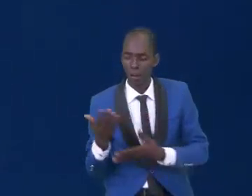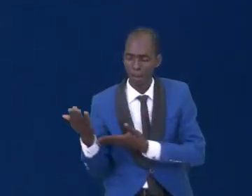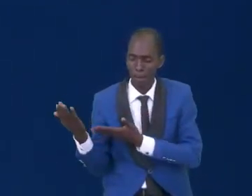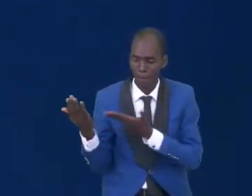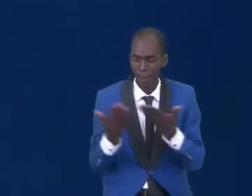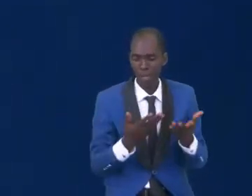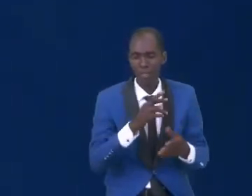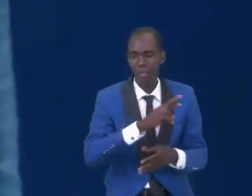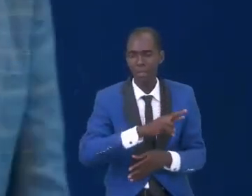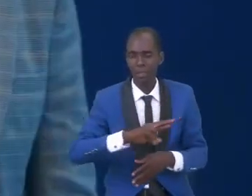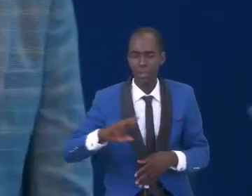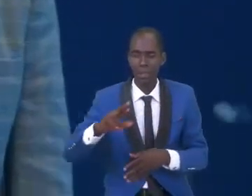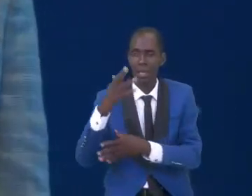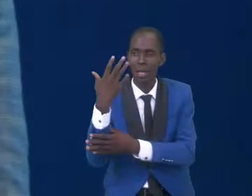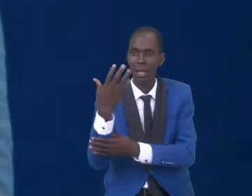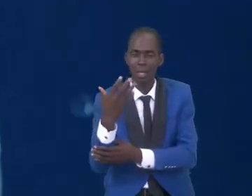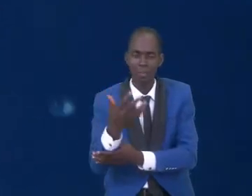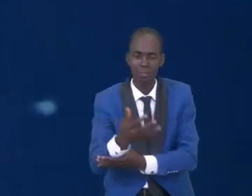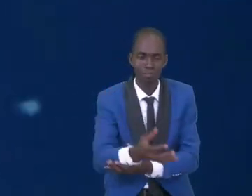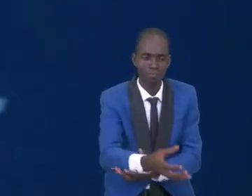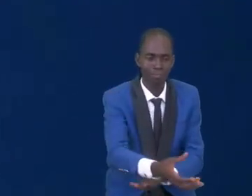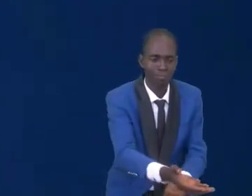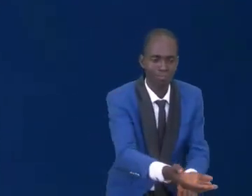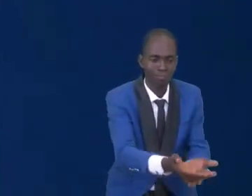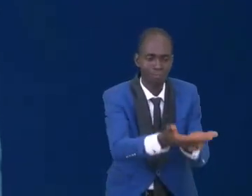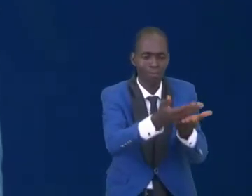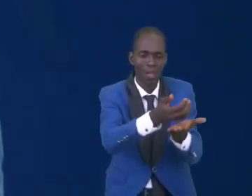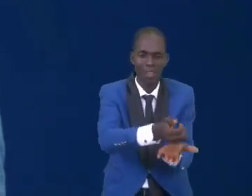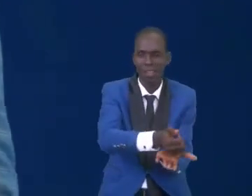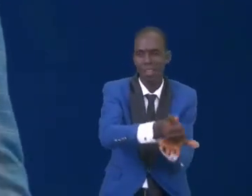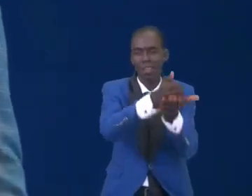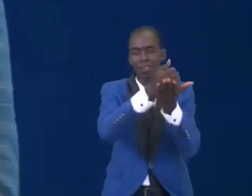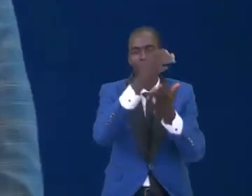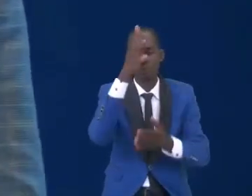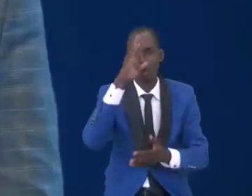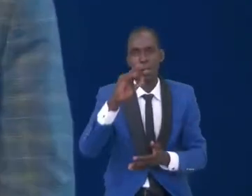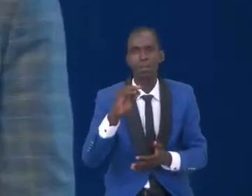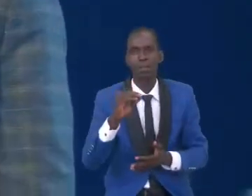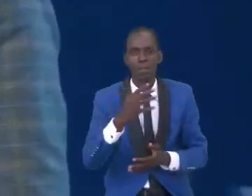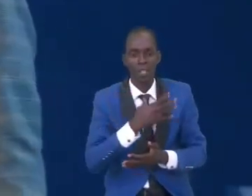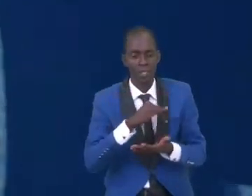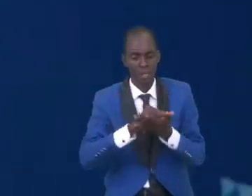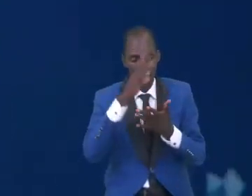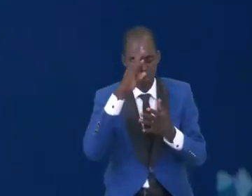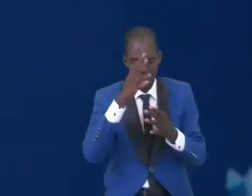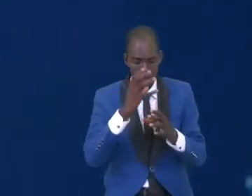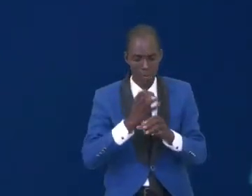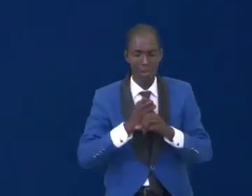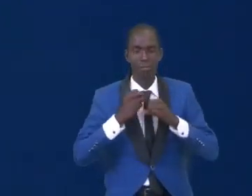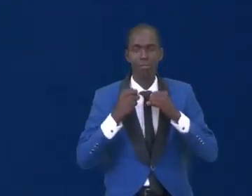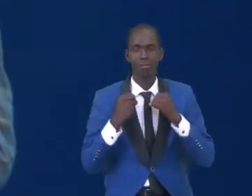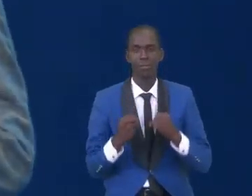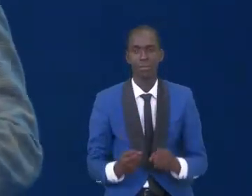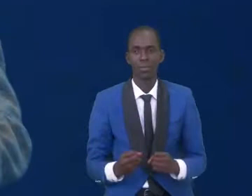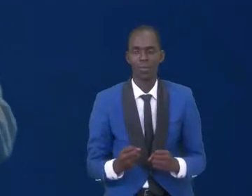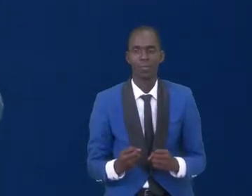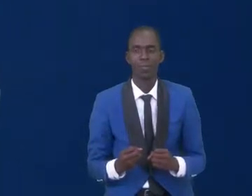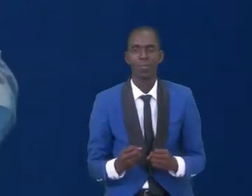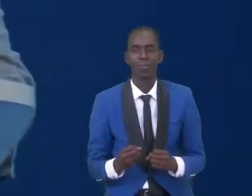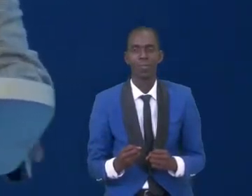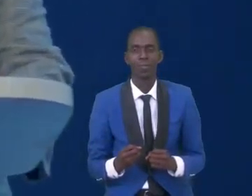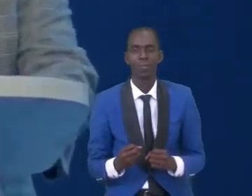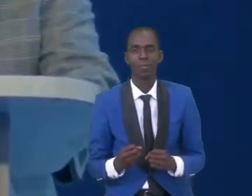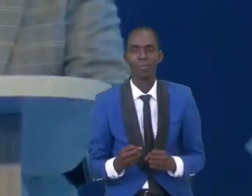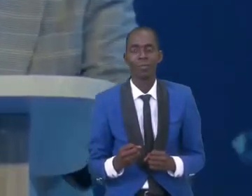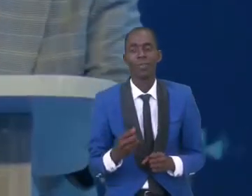the right hand, lifted him up. And the man received strength in his ankles.